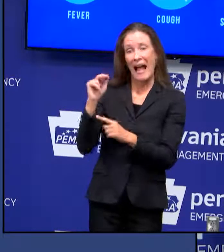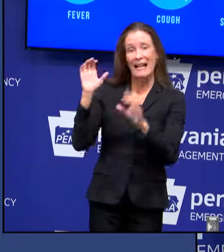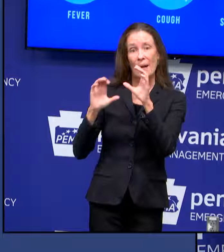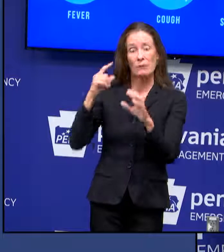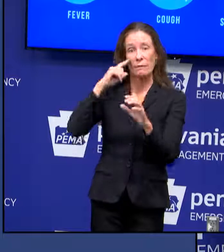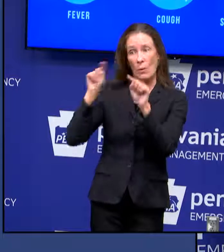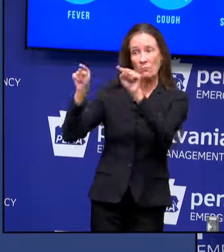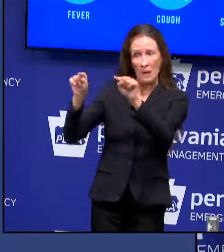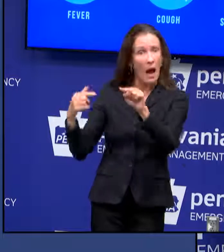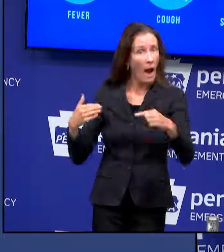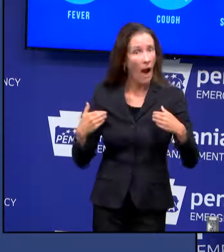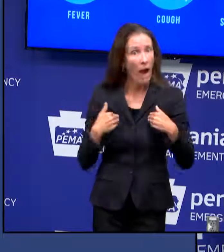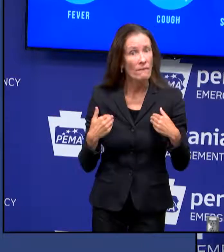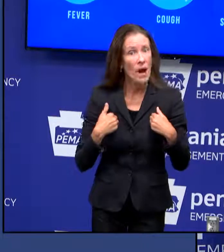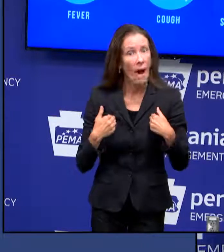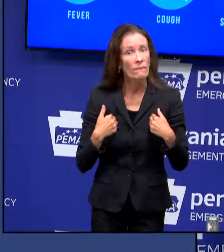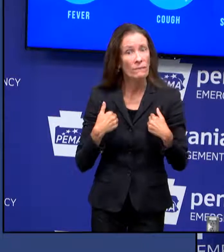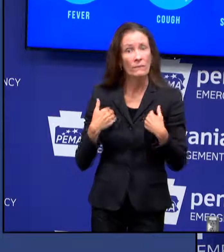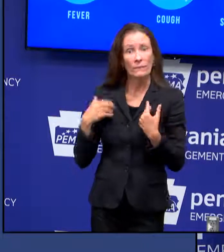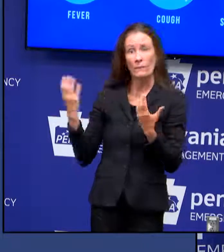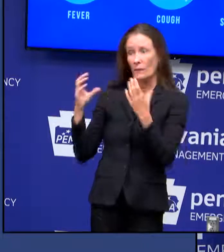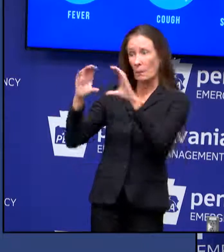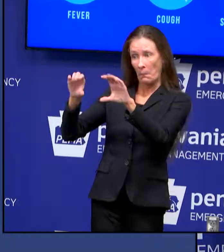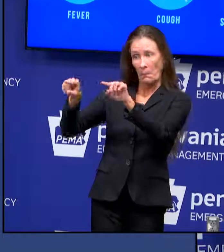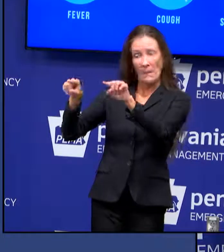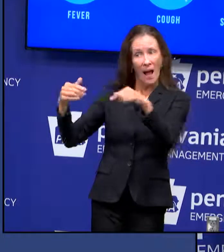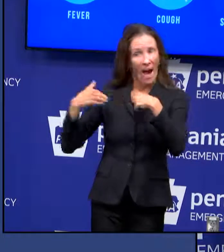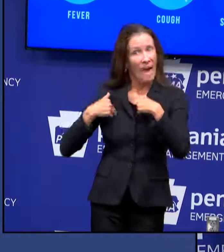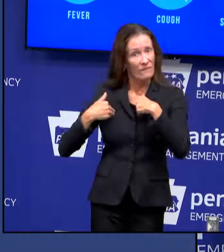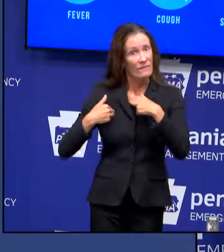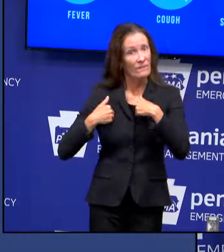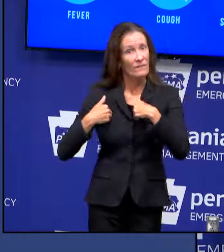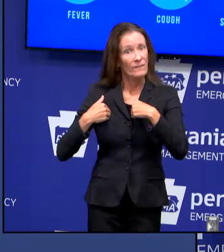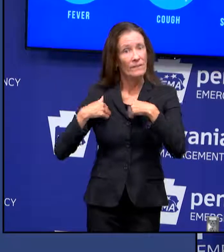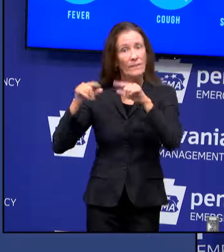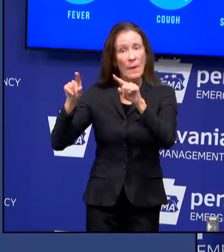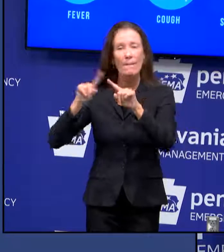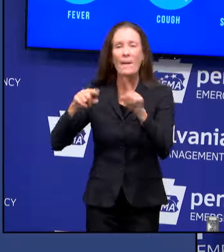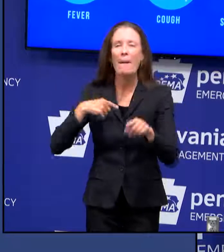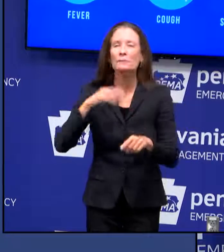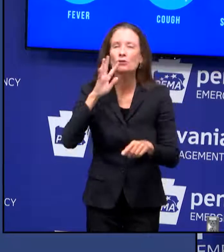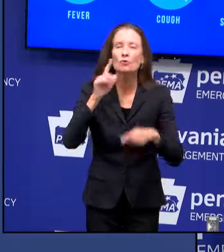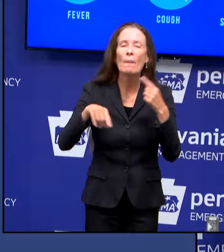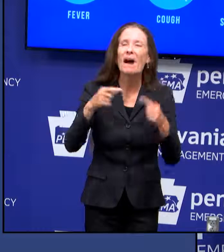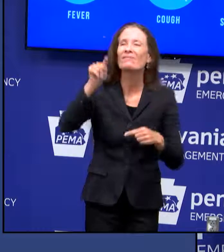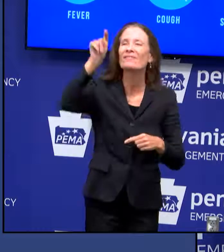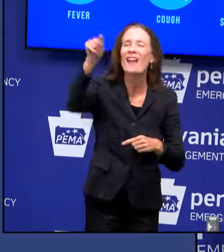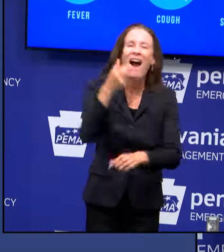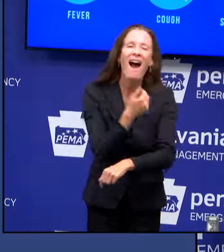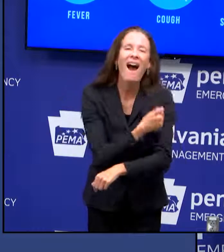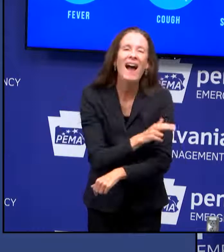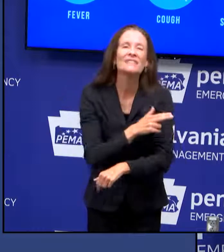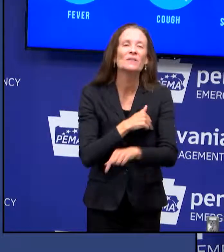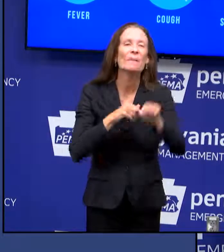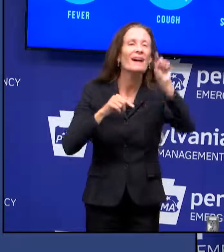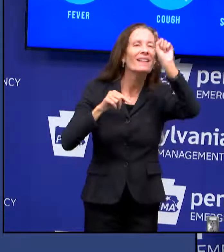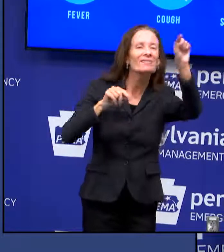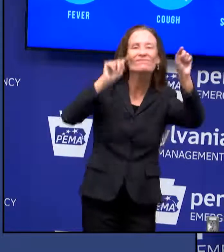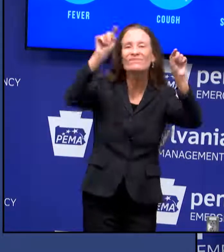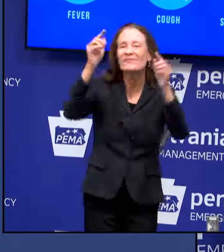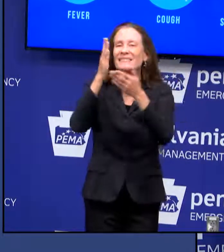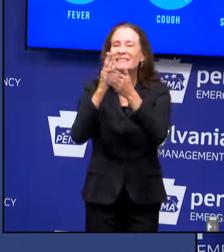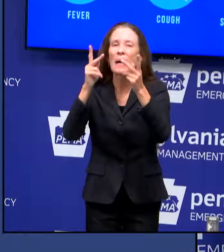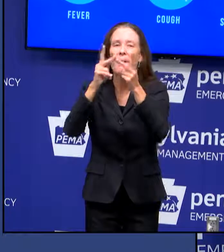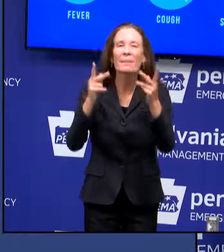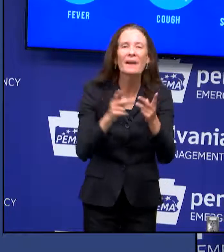and those county labs. When you're talking about the hospitals, however, we do not have reagents to give a hospital